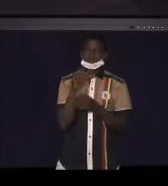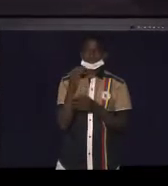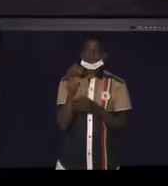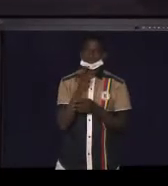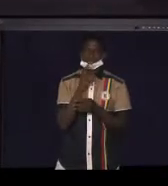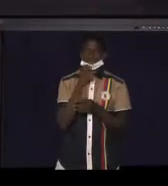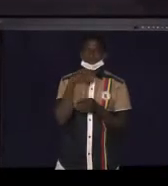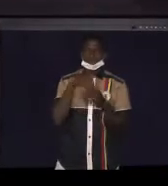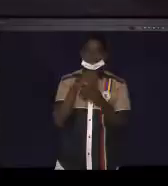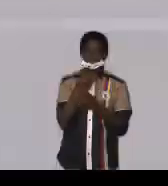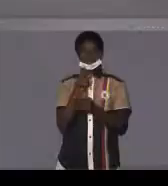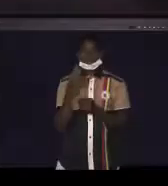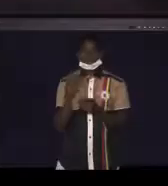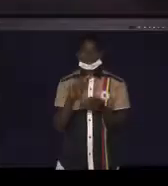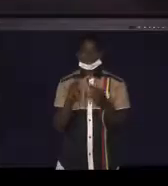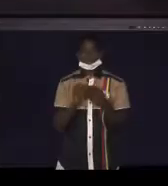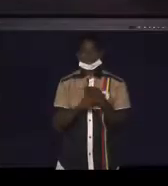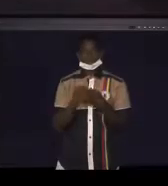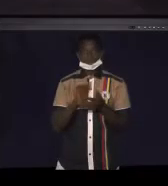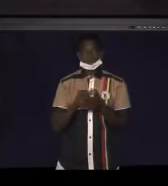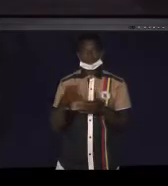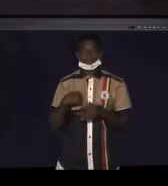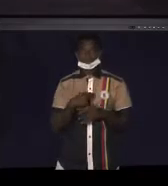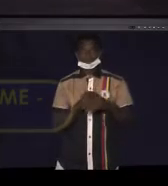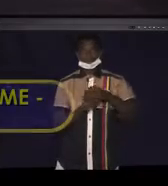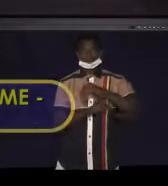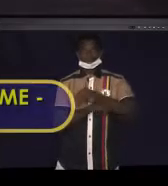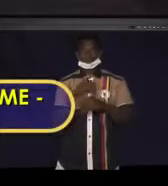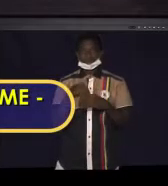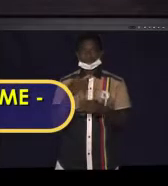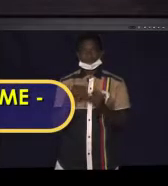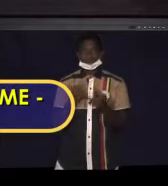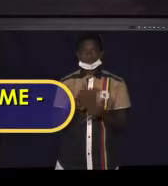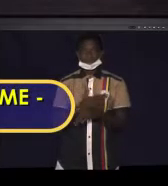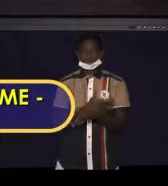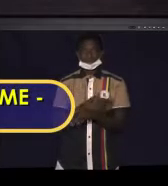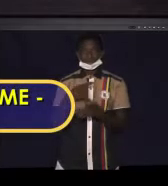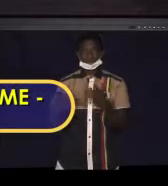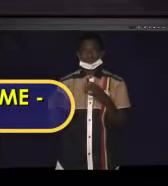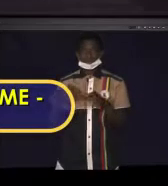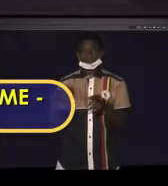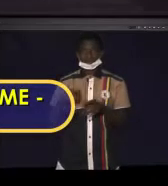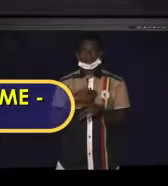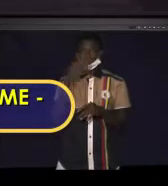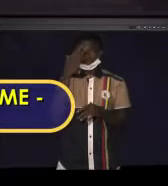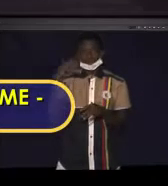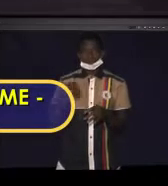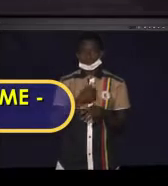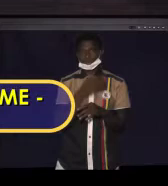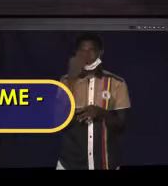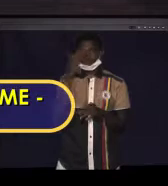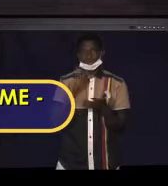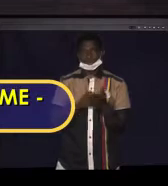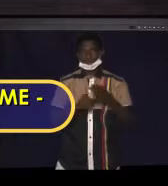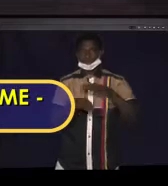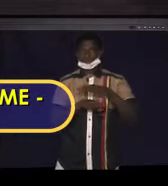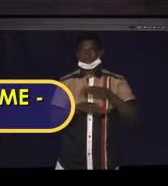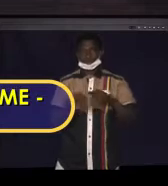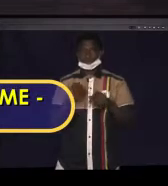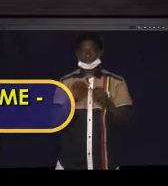of water are in the drum? Okay, so let's just get right into it. What do we know? We know that the base area of the water